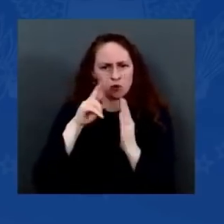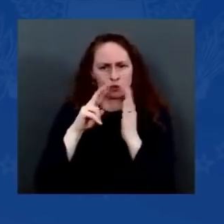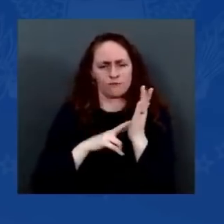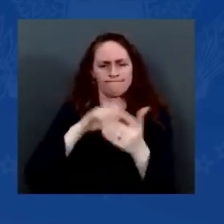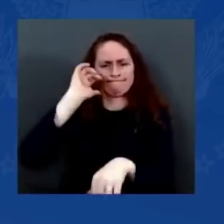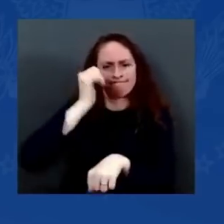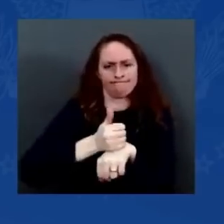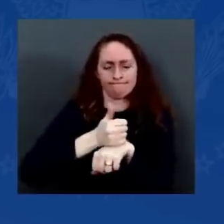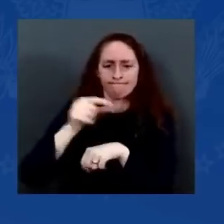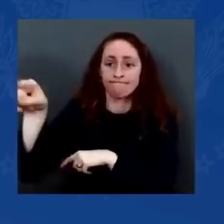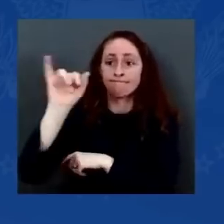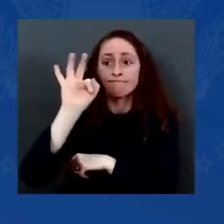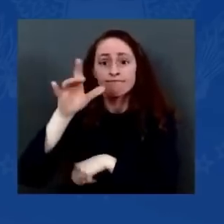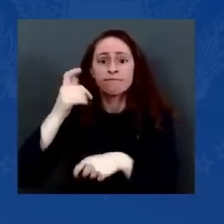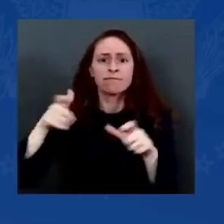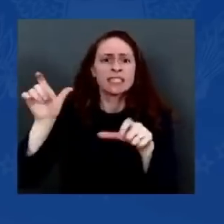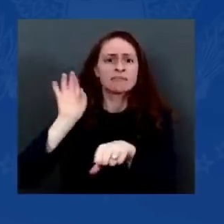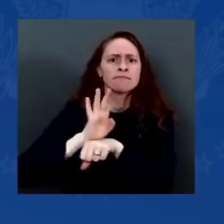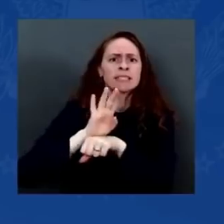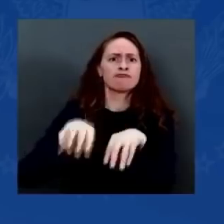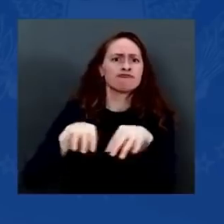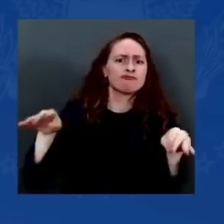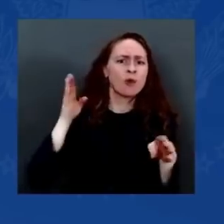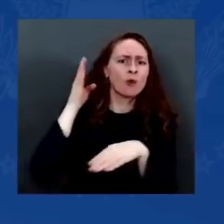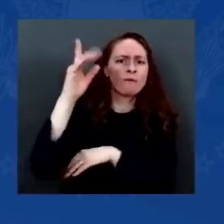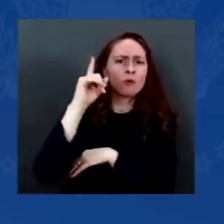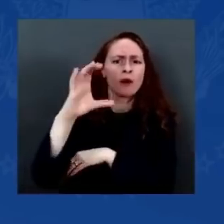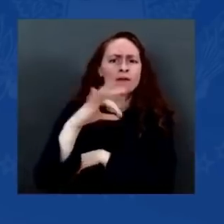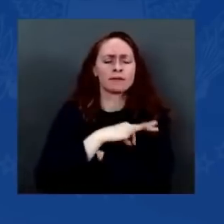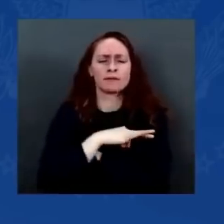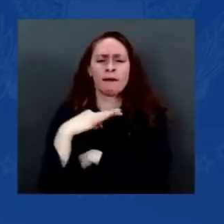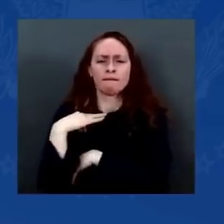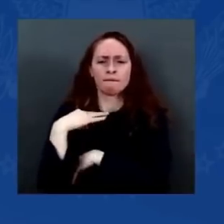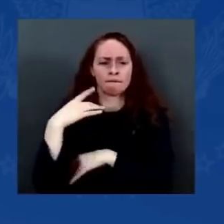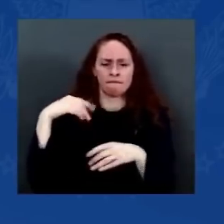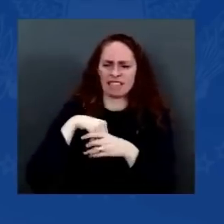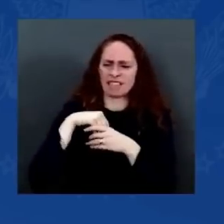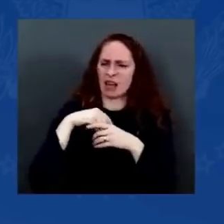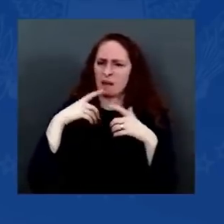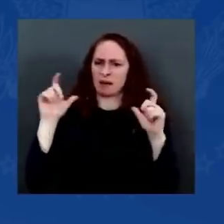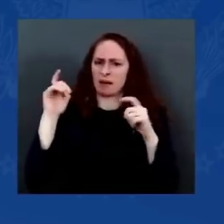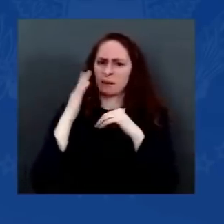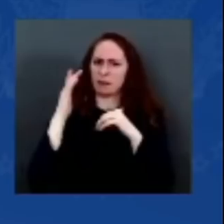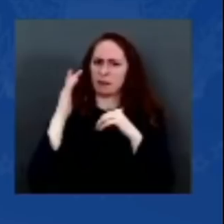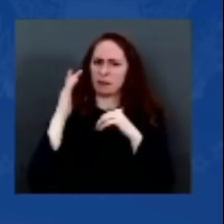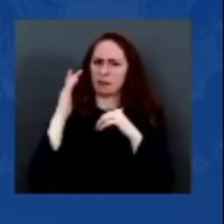on site and indoors with the requirement that they be vaccinated or tested each week or go